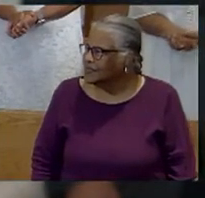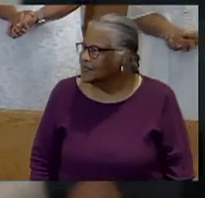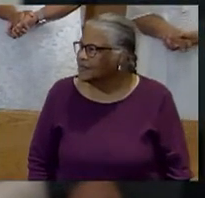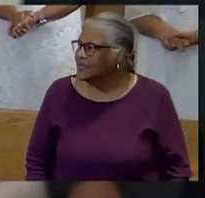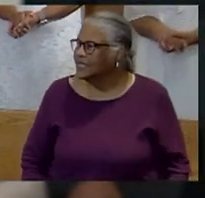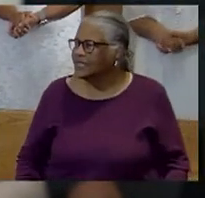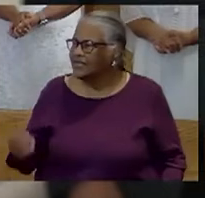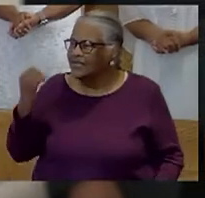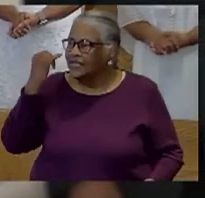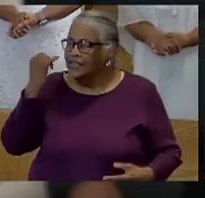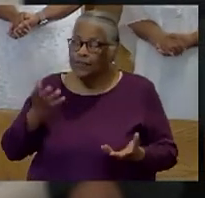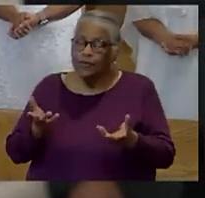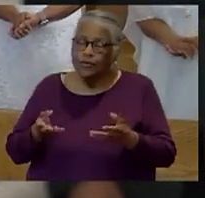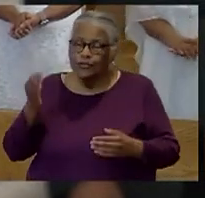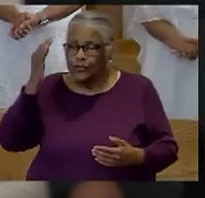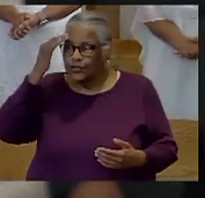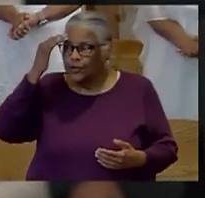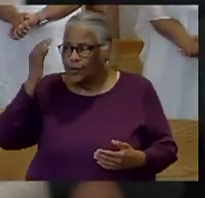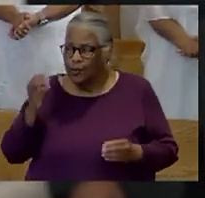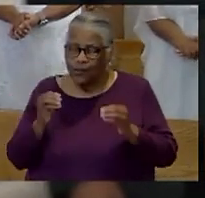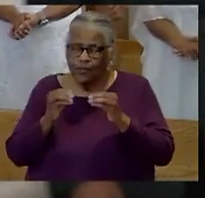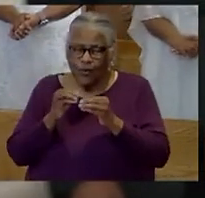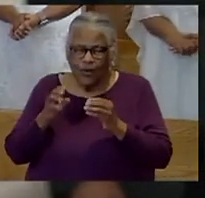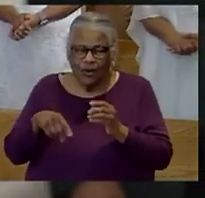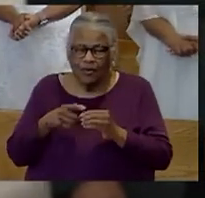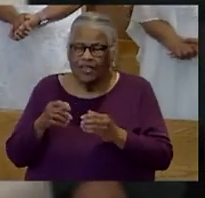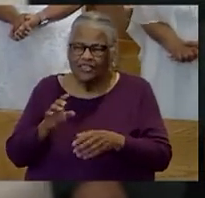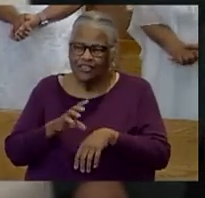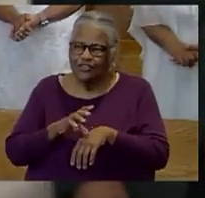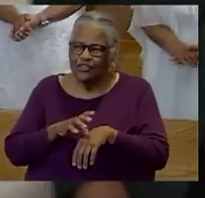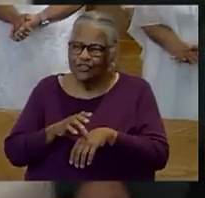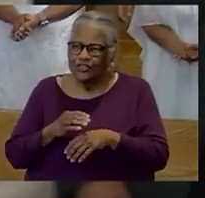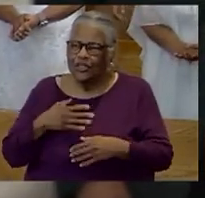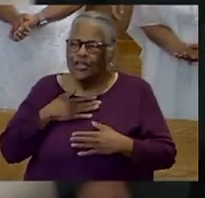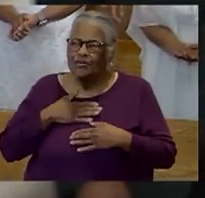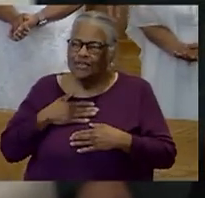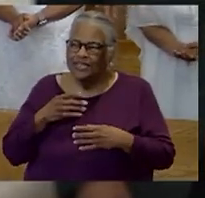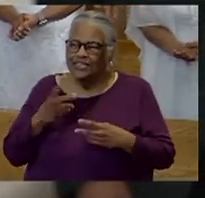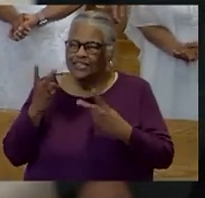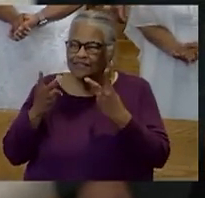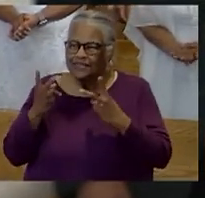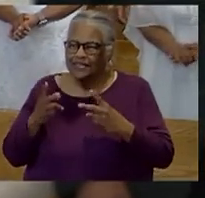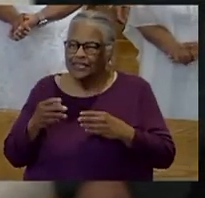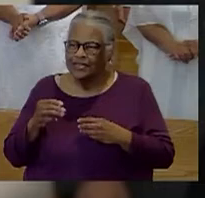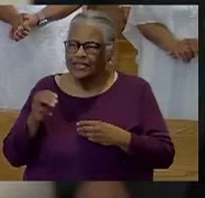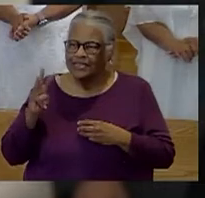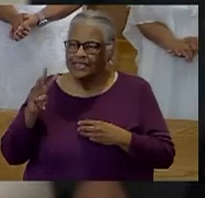If you want to know more about our church, please visit our website